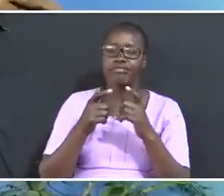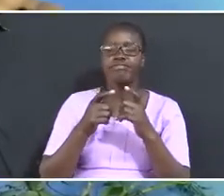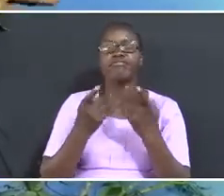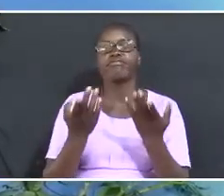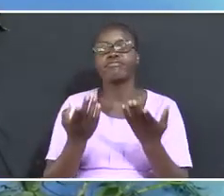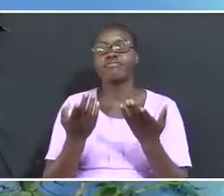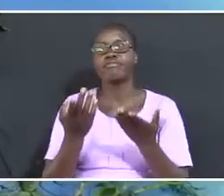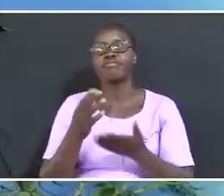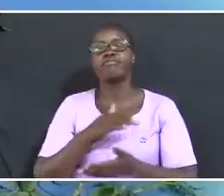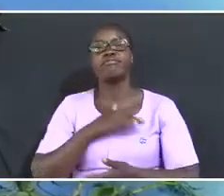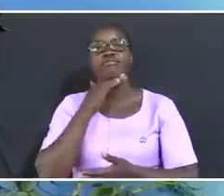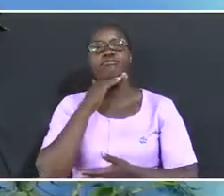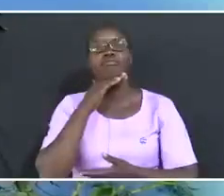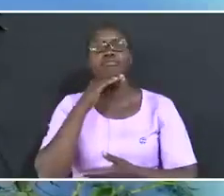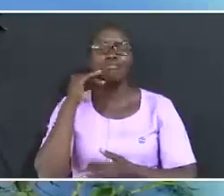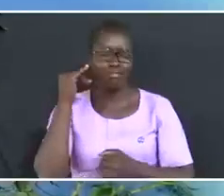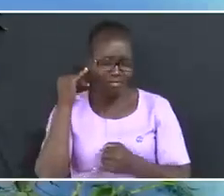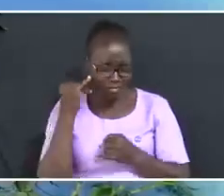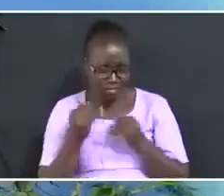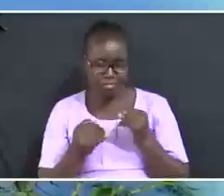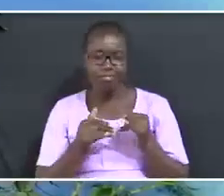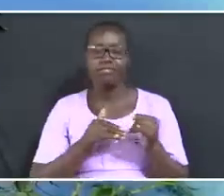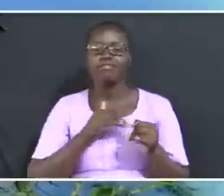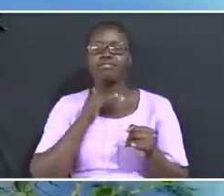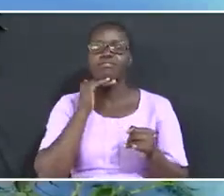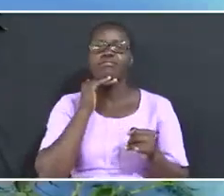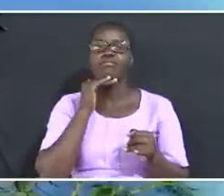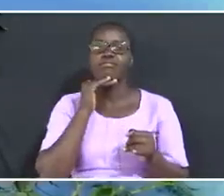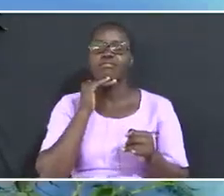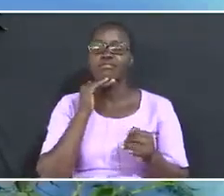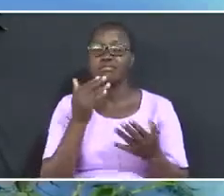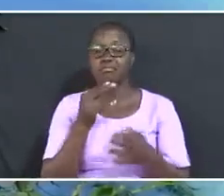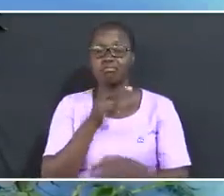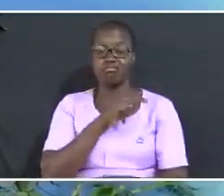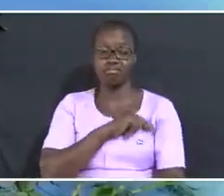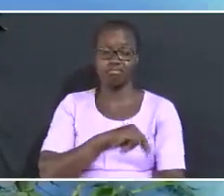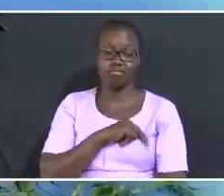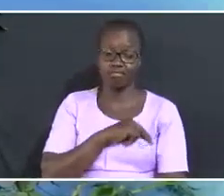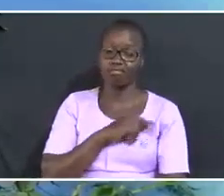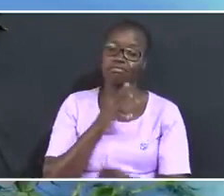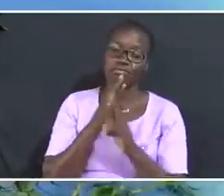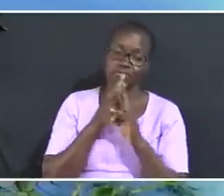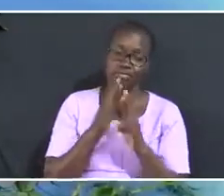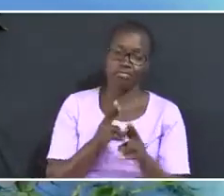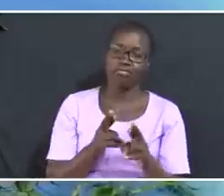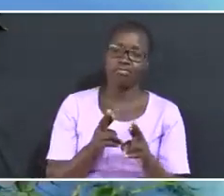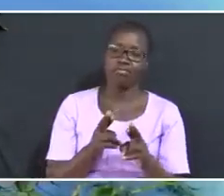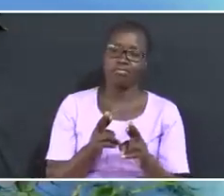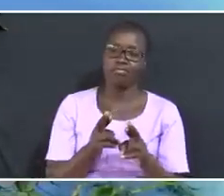end, death is the natural consequence.